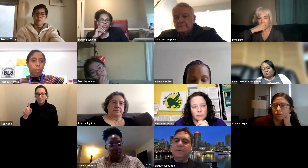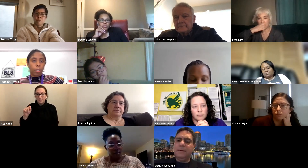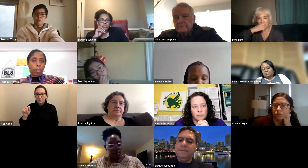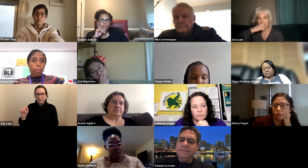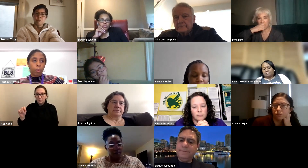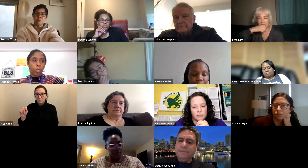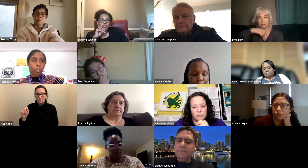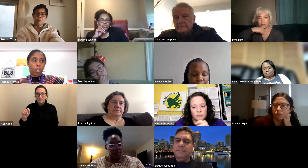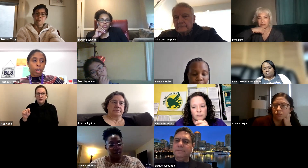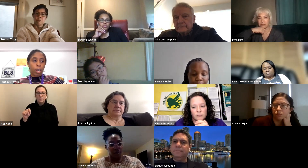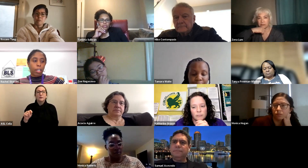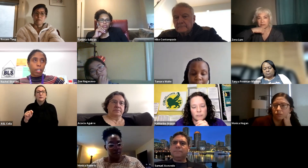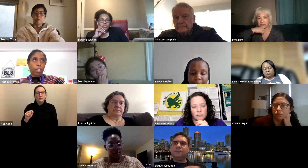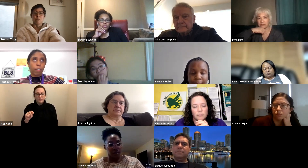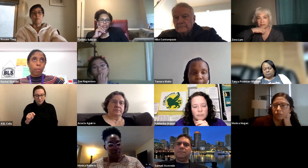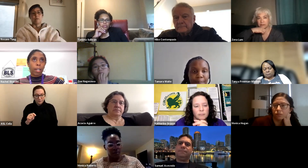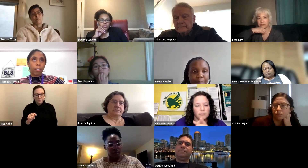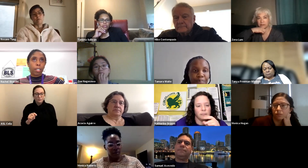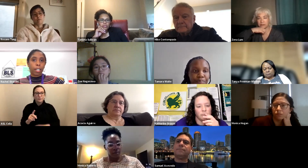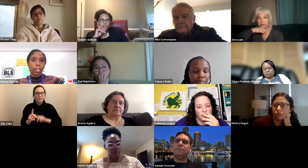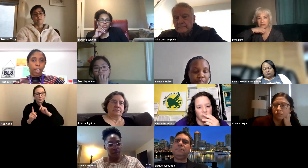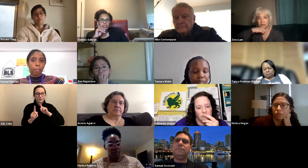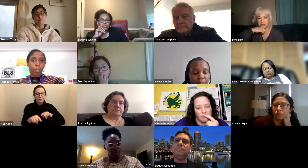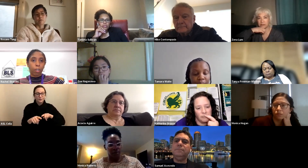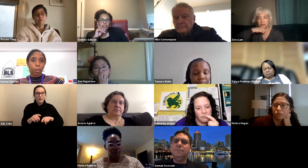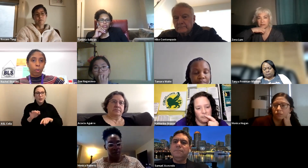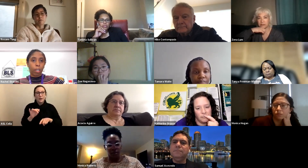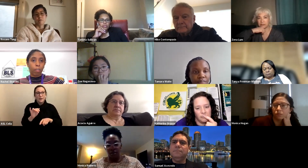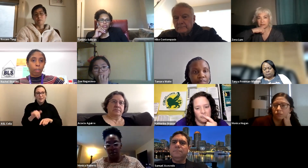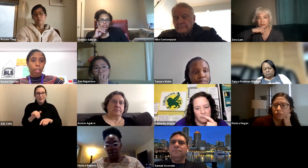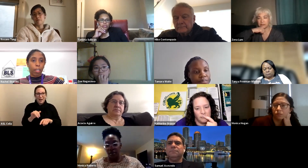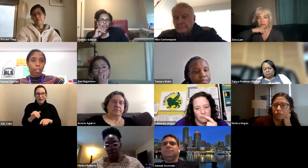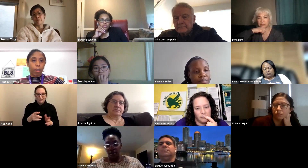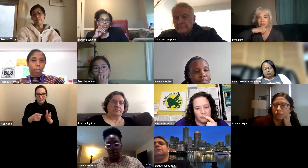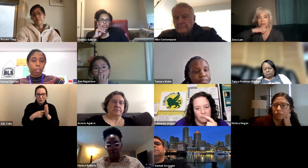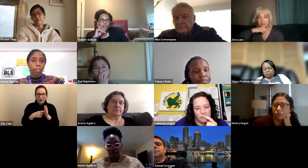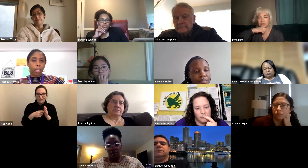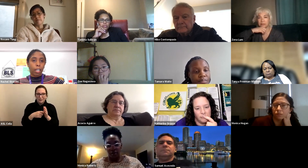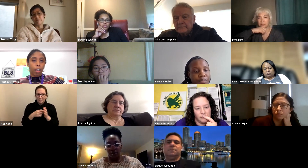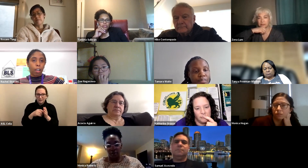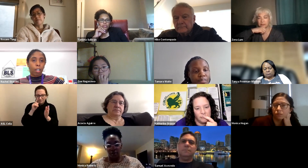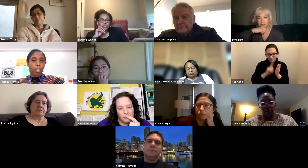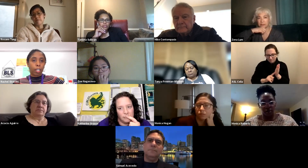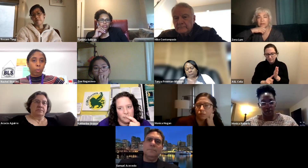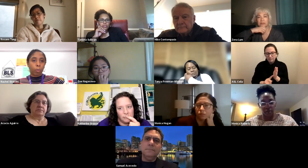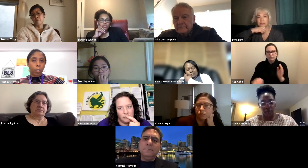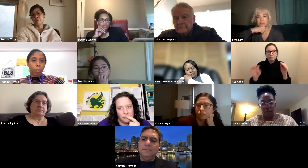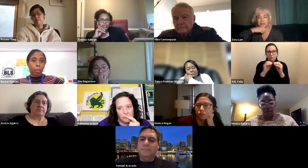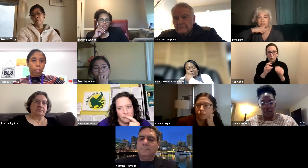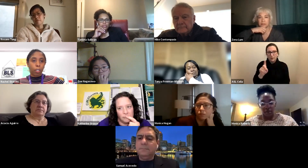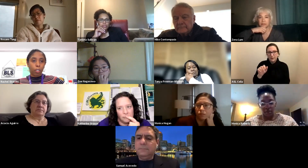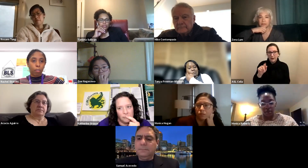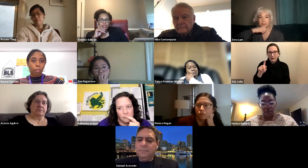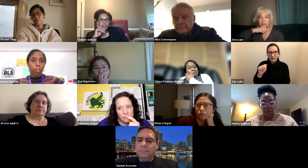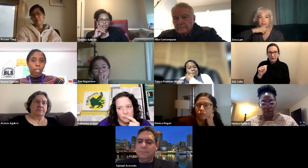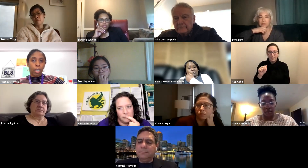I think to Ms. Lum's question, it requires a data dive to know if I think that our exam schools could